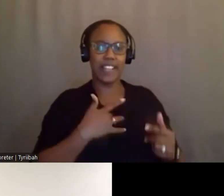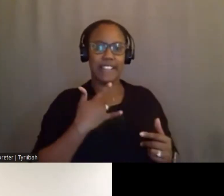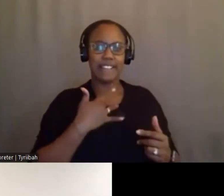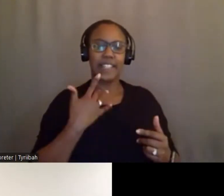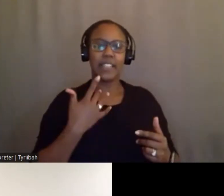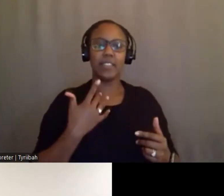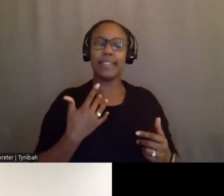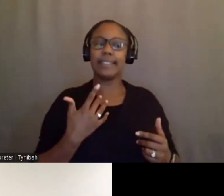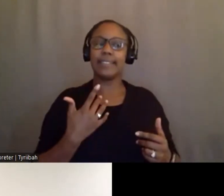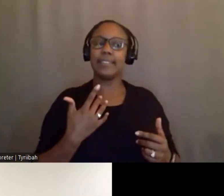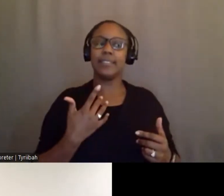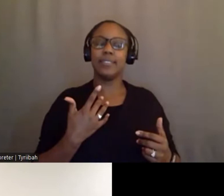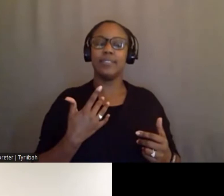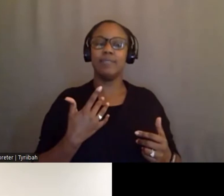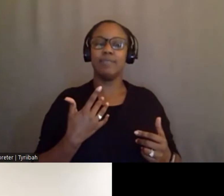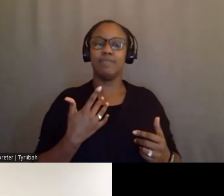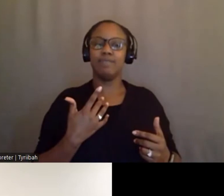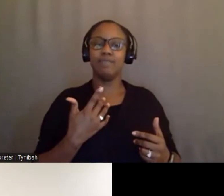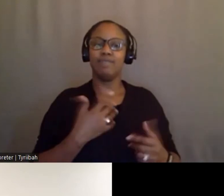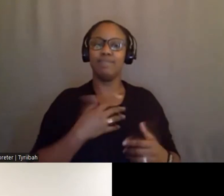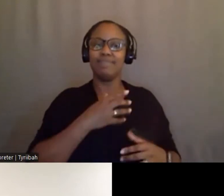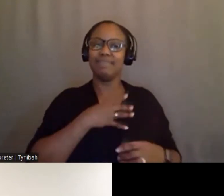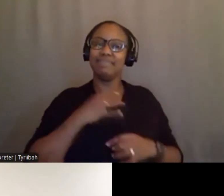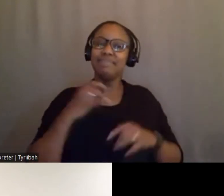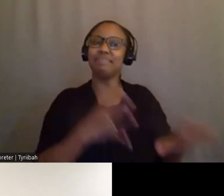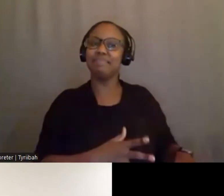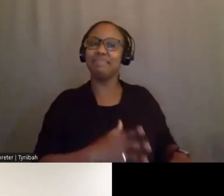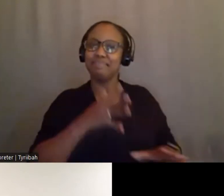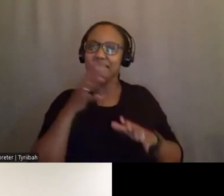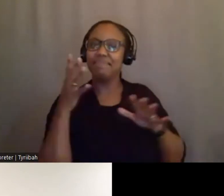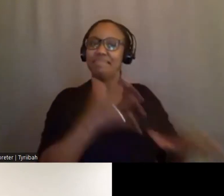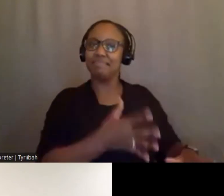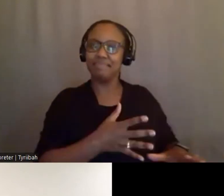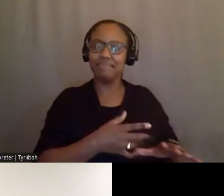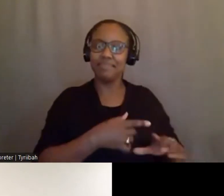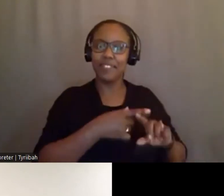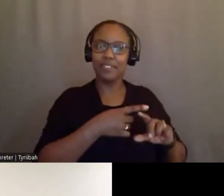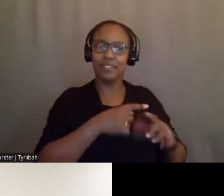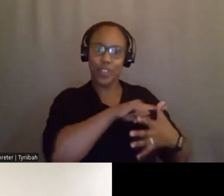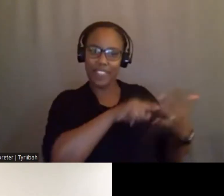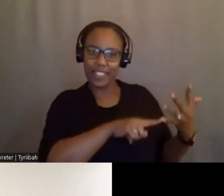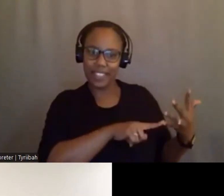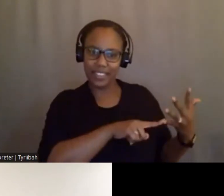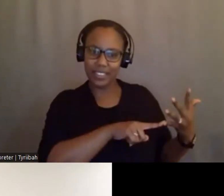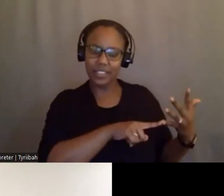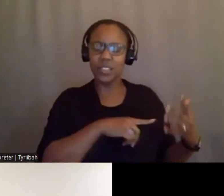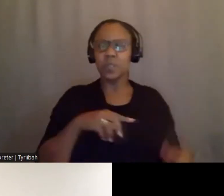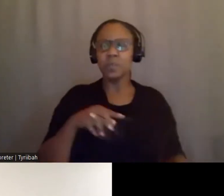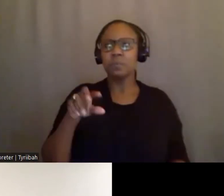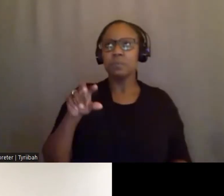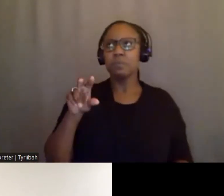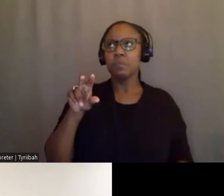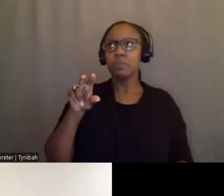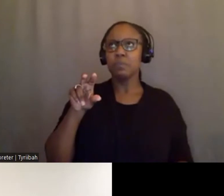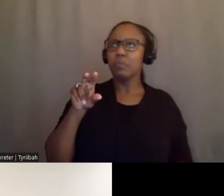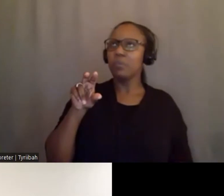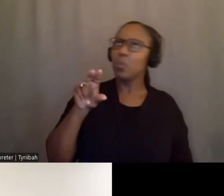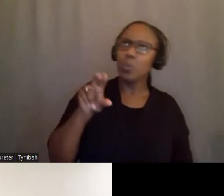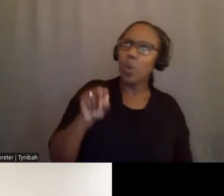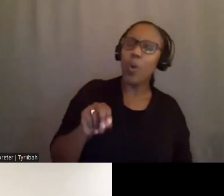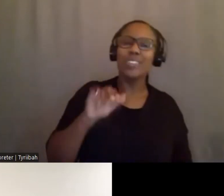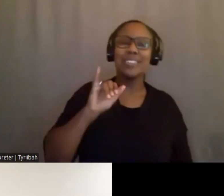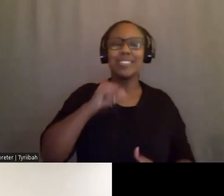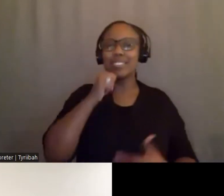I wouldn't say so, because it's not seen as the kind of primary reason that they fight in the Civil